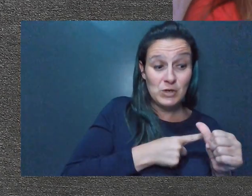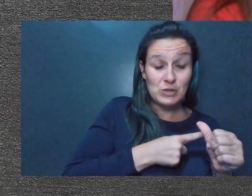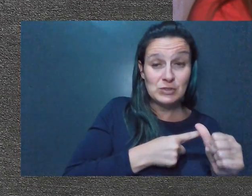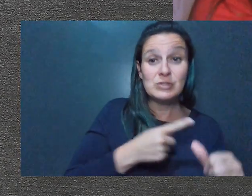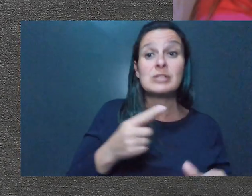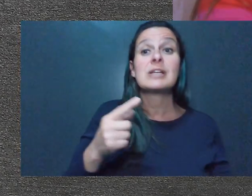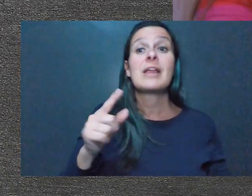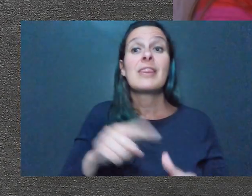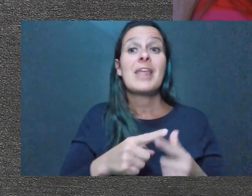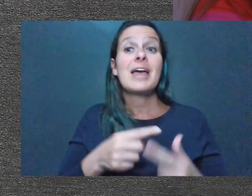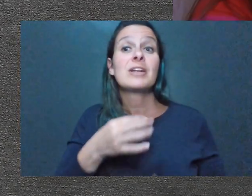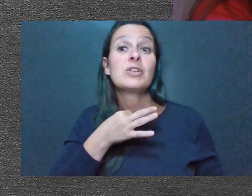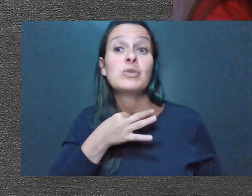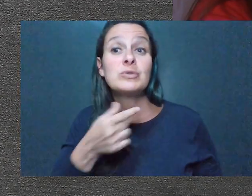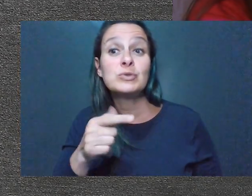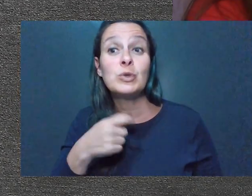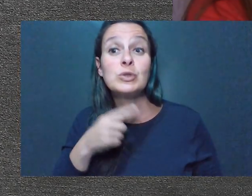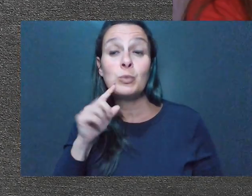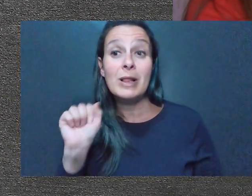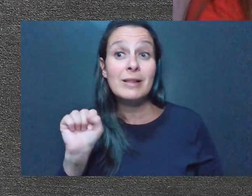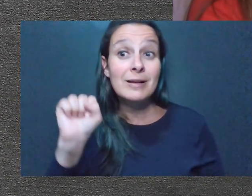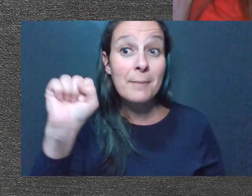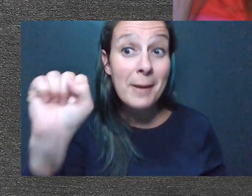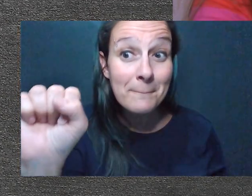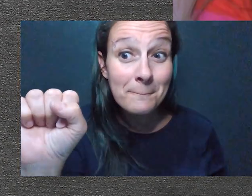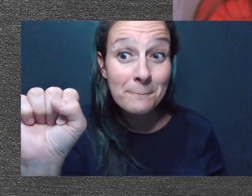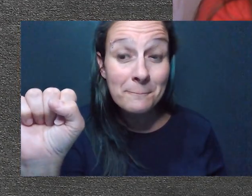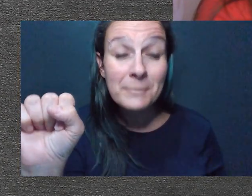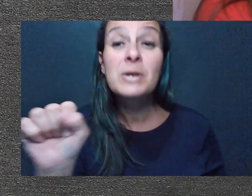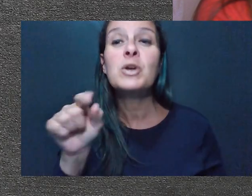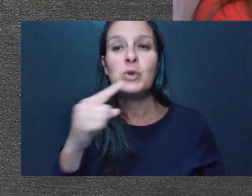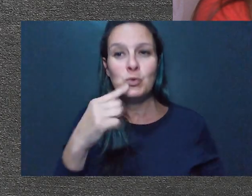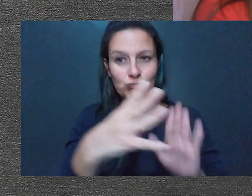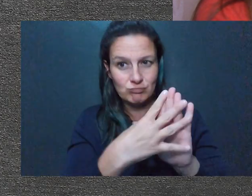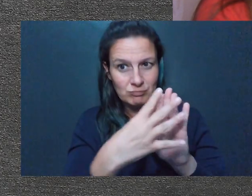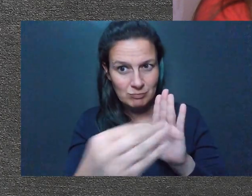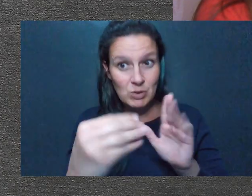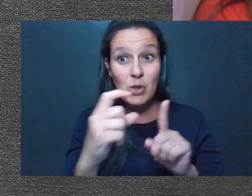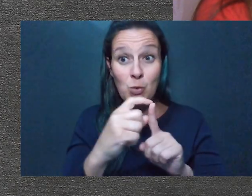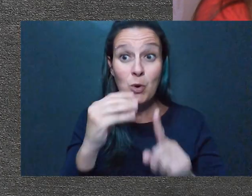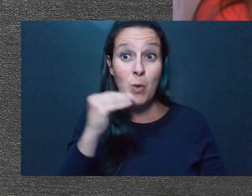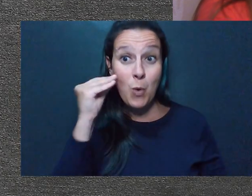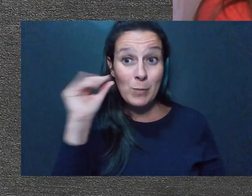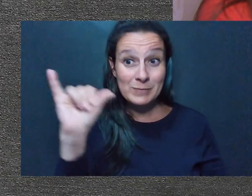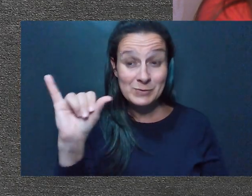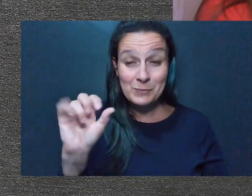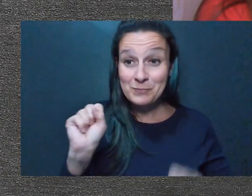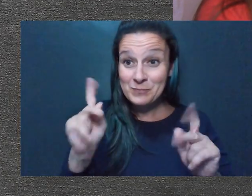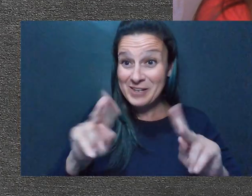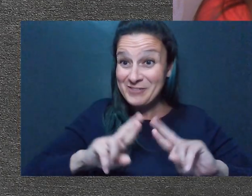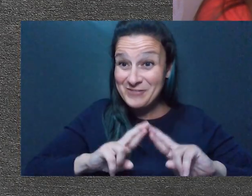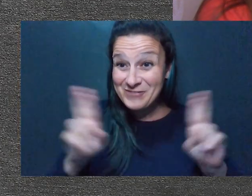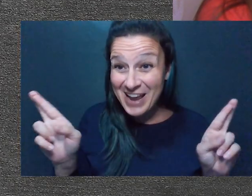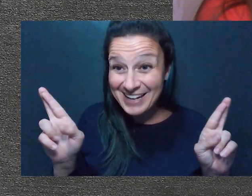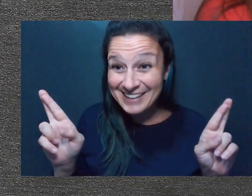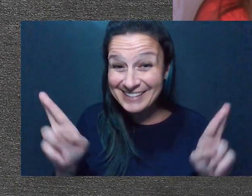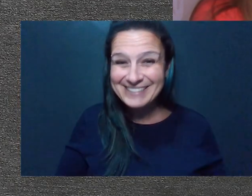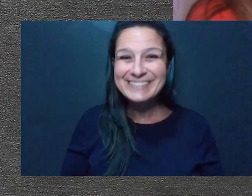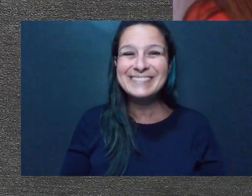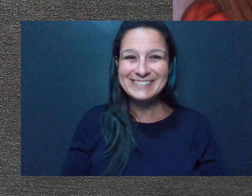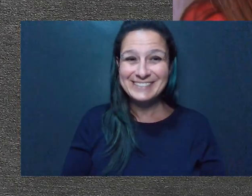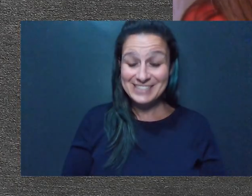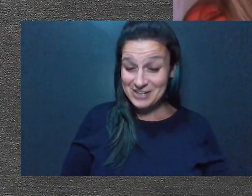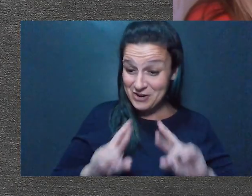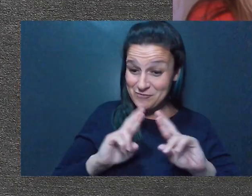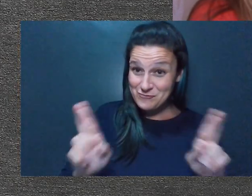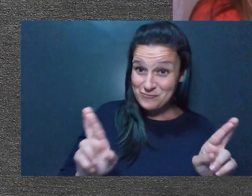then when you see George come to you like that, you repeat the word at home. Are you ready at home? Are